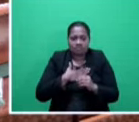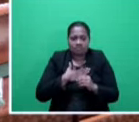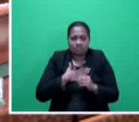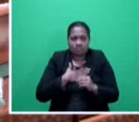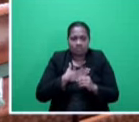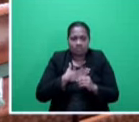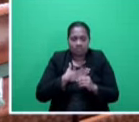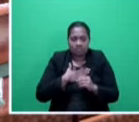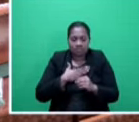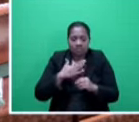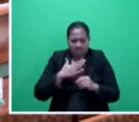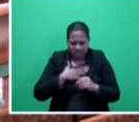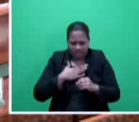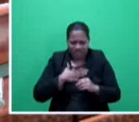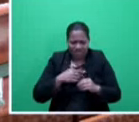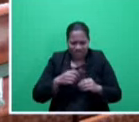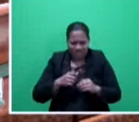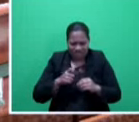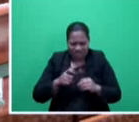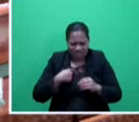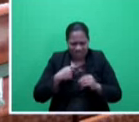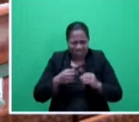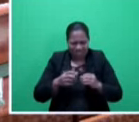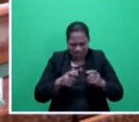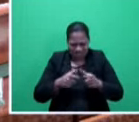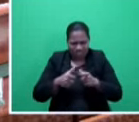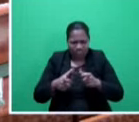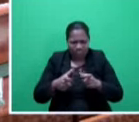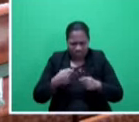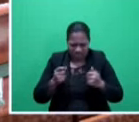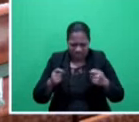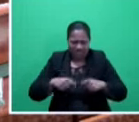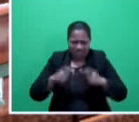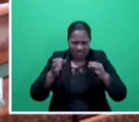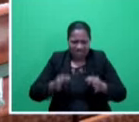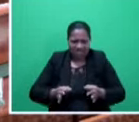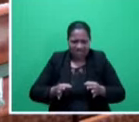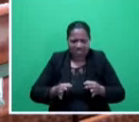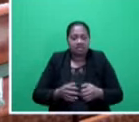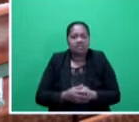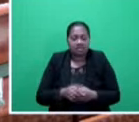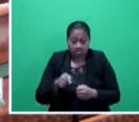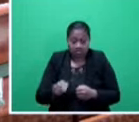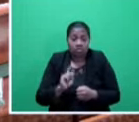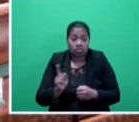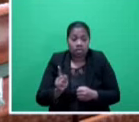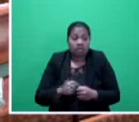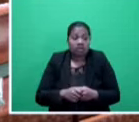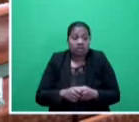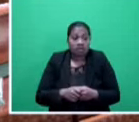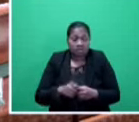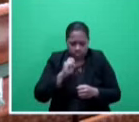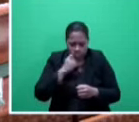18th February 2020. I strongly recommend that members consider these standards while